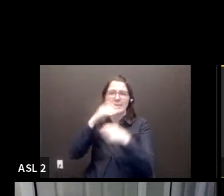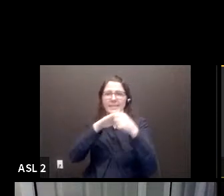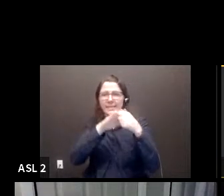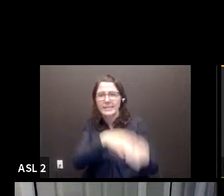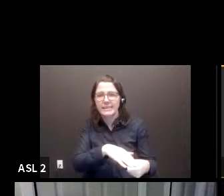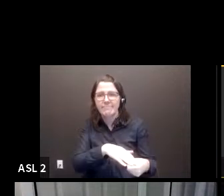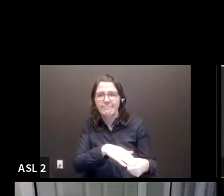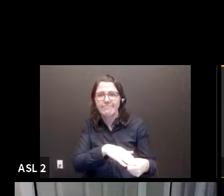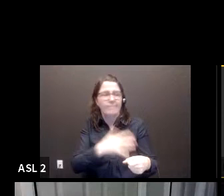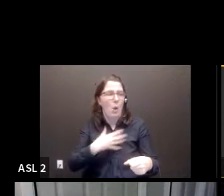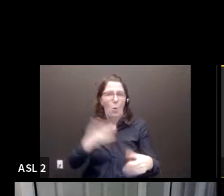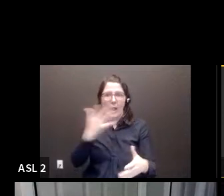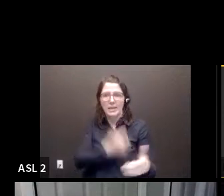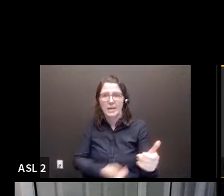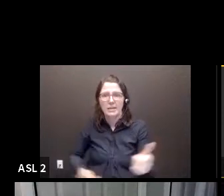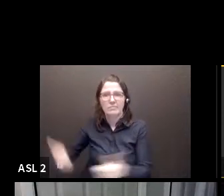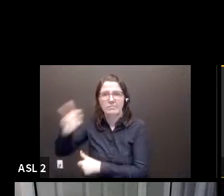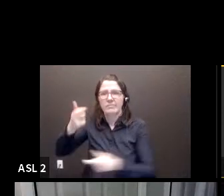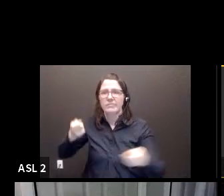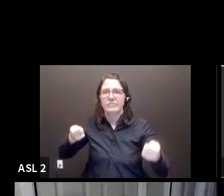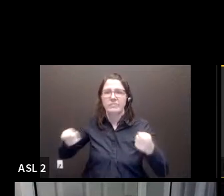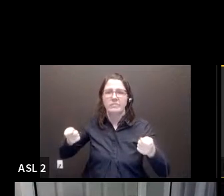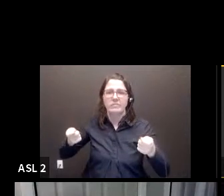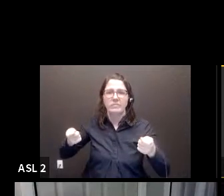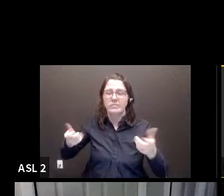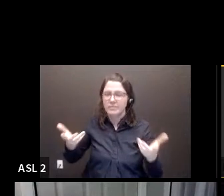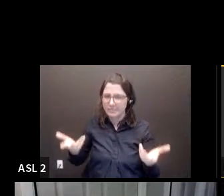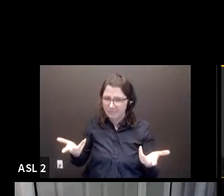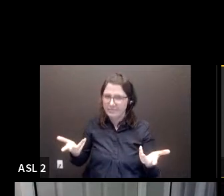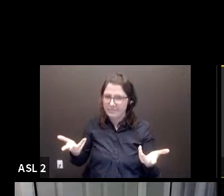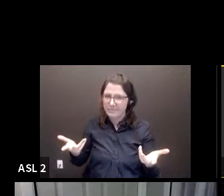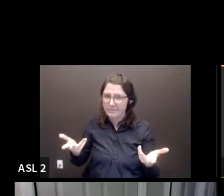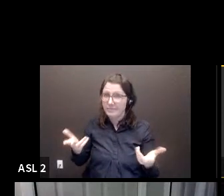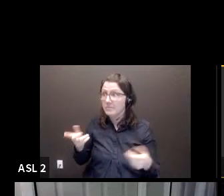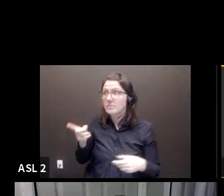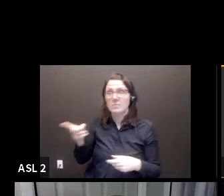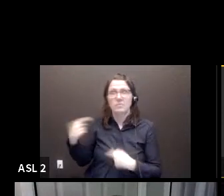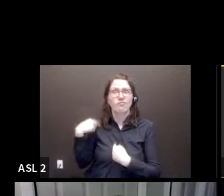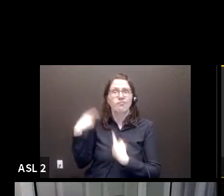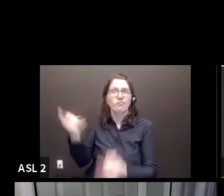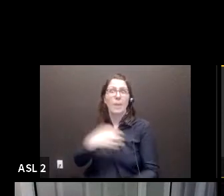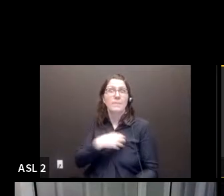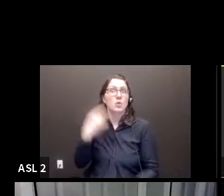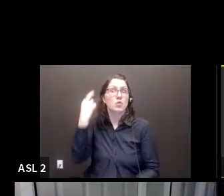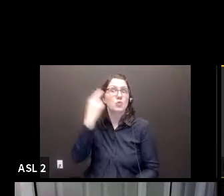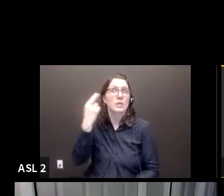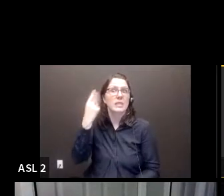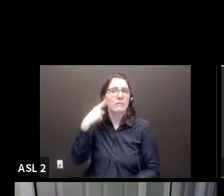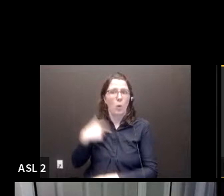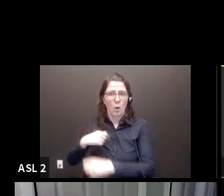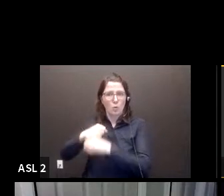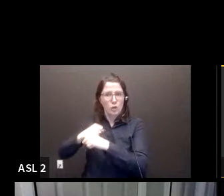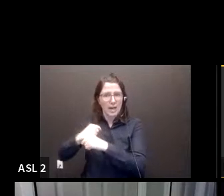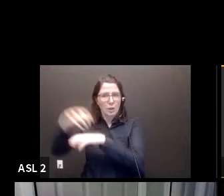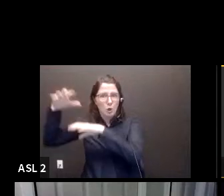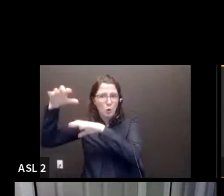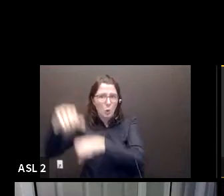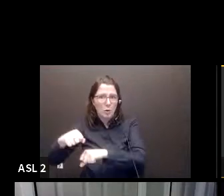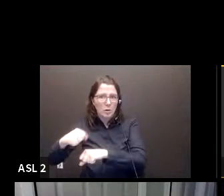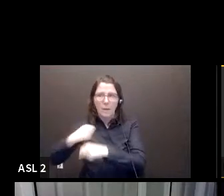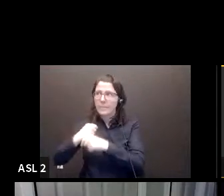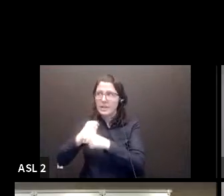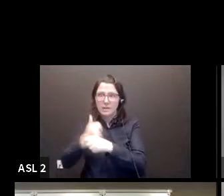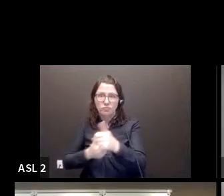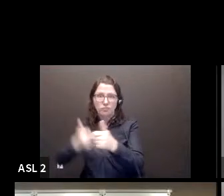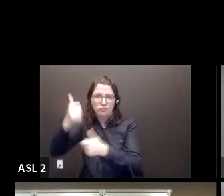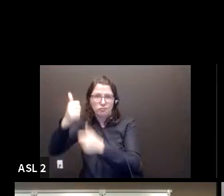um is exists to to protect the colonial and capital interests and so there's no way to have these